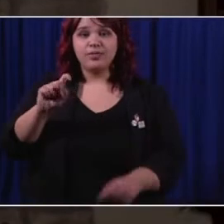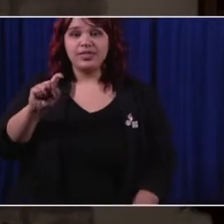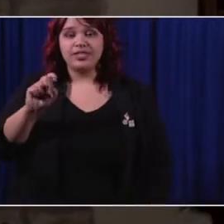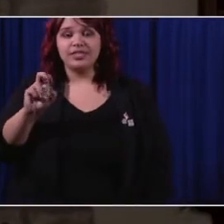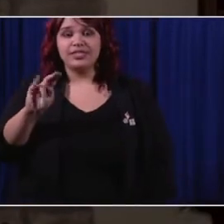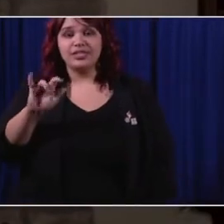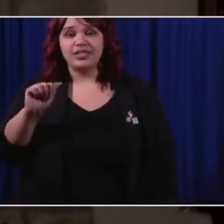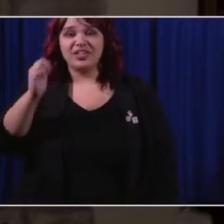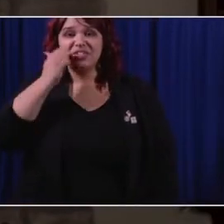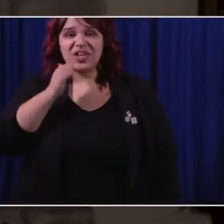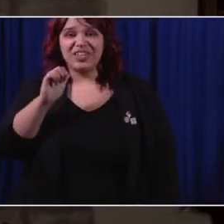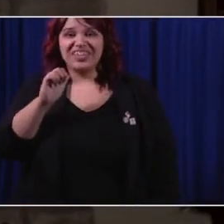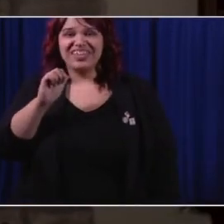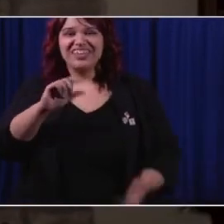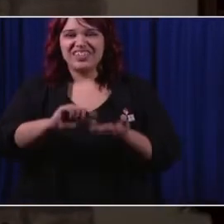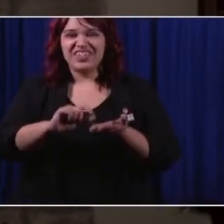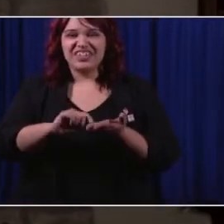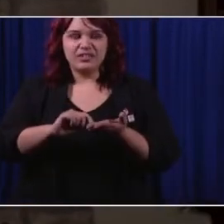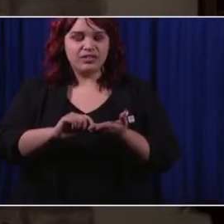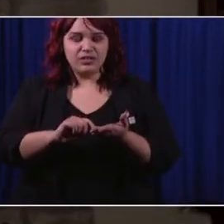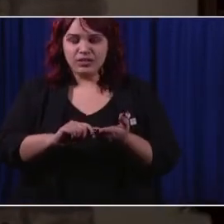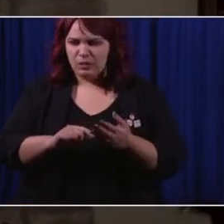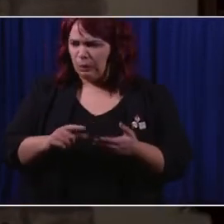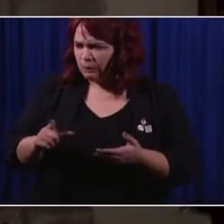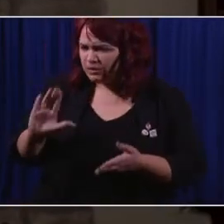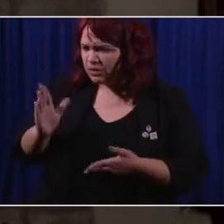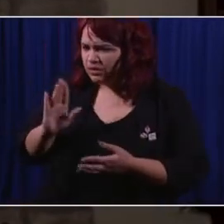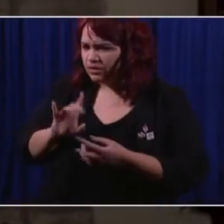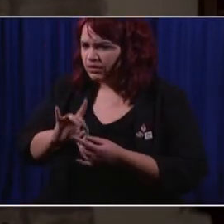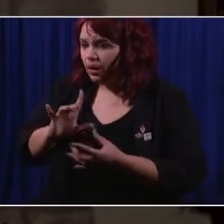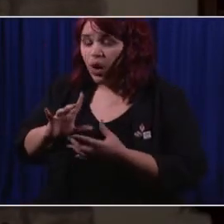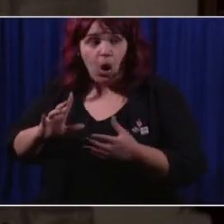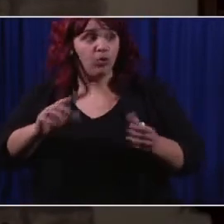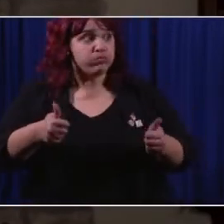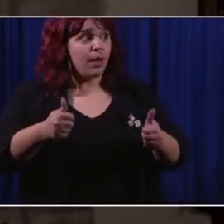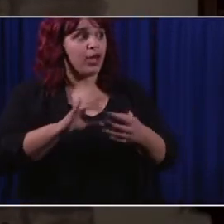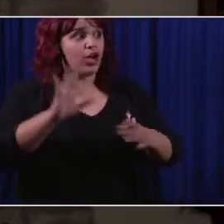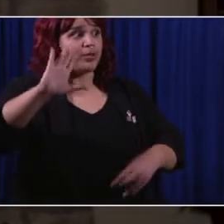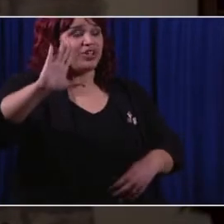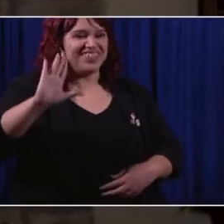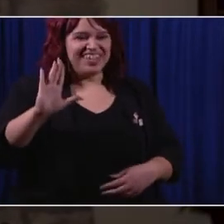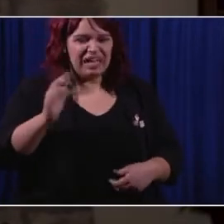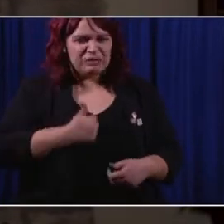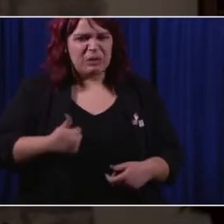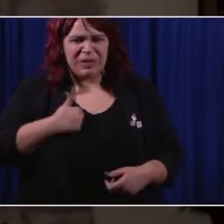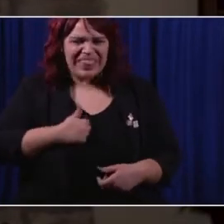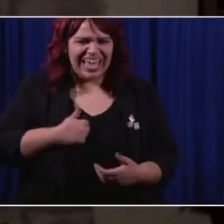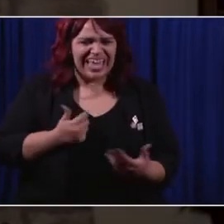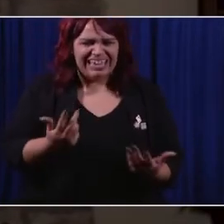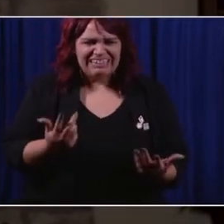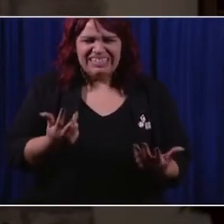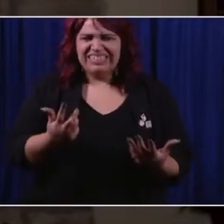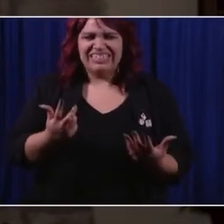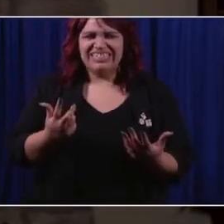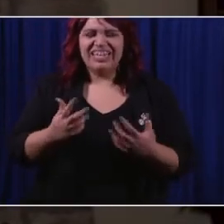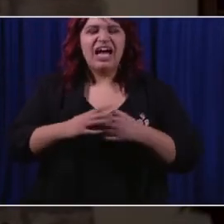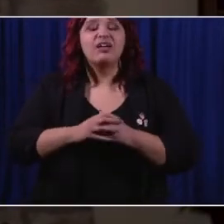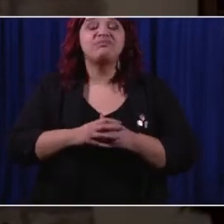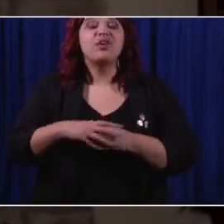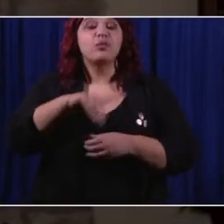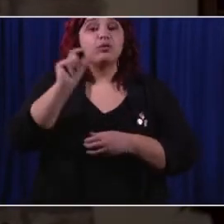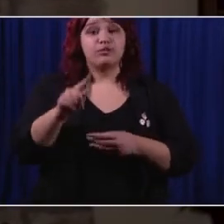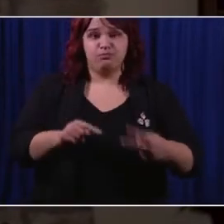Lost Scott. Can you hear me now? Yes, sir. You're on. Okay, good. Sorry about that. I was having a computer issue. Kind of a two-part